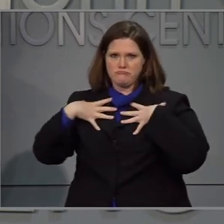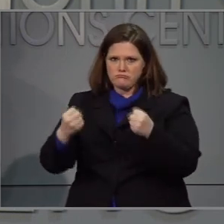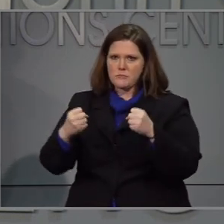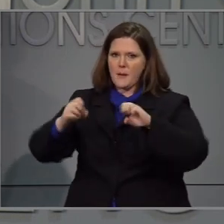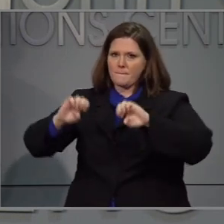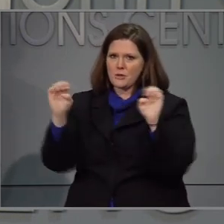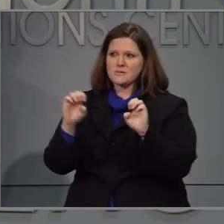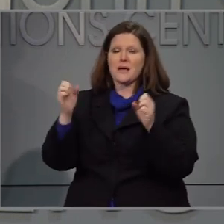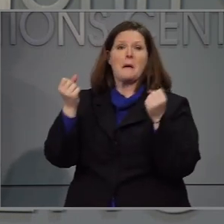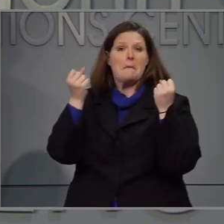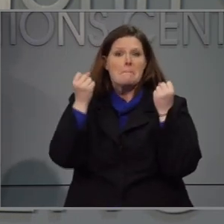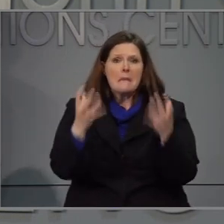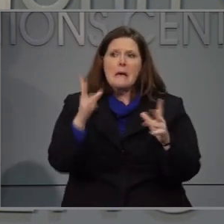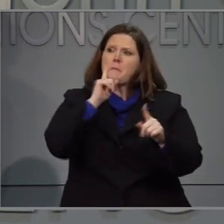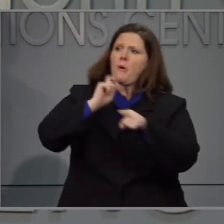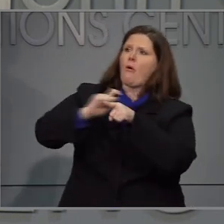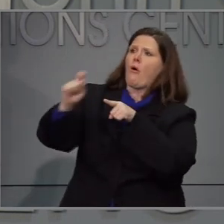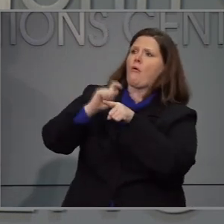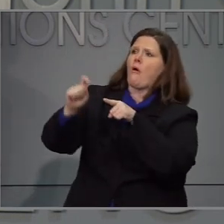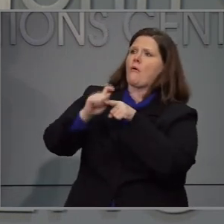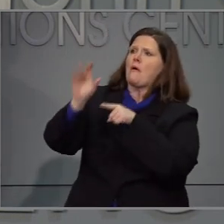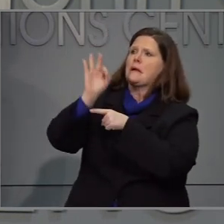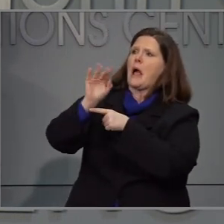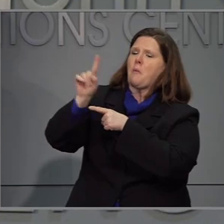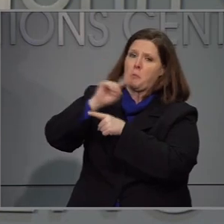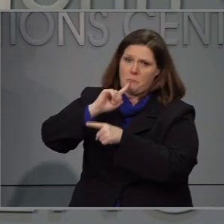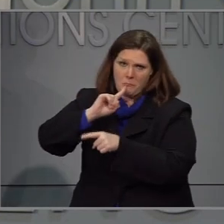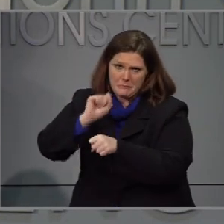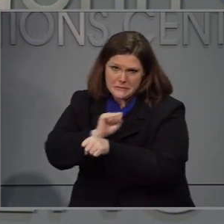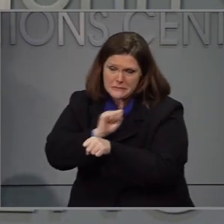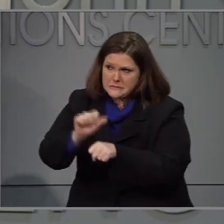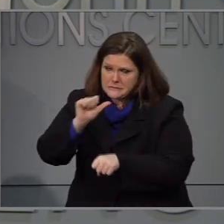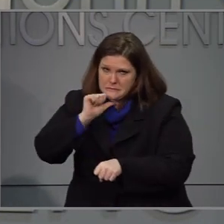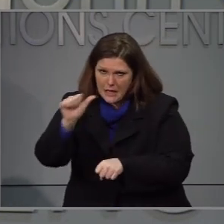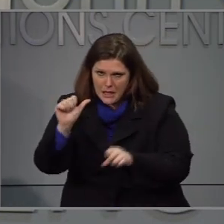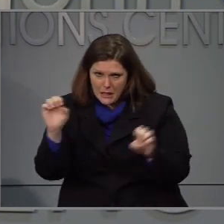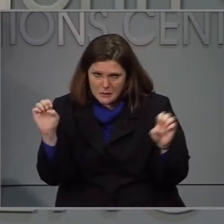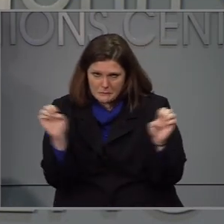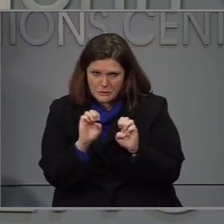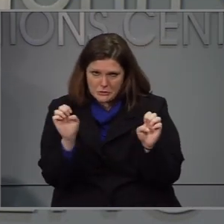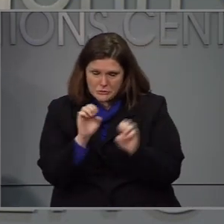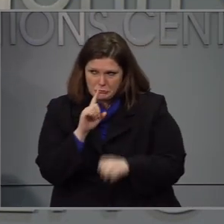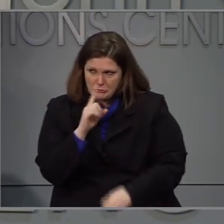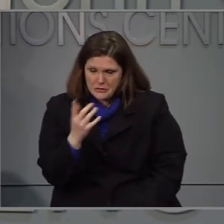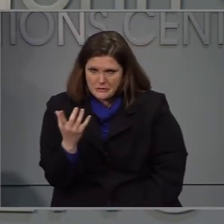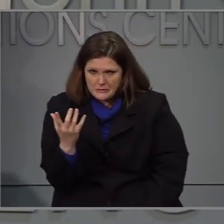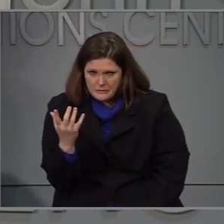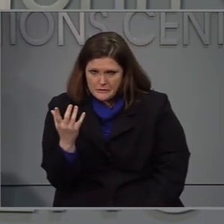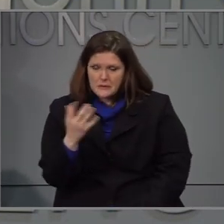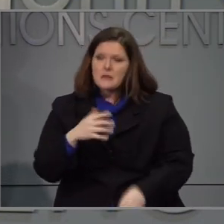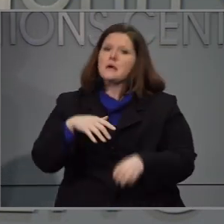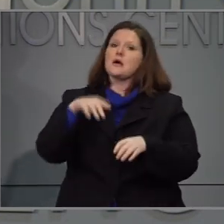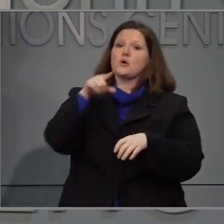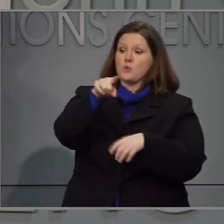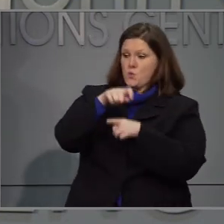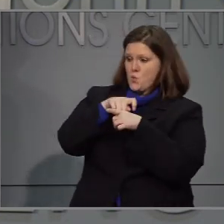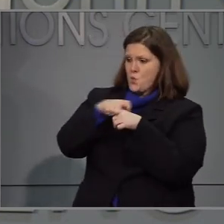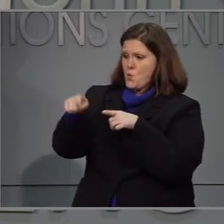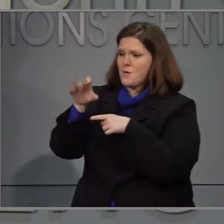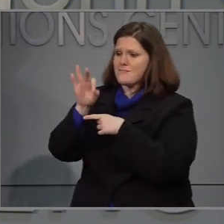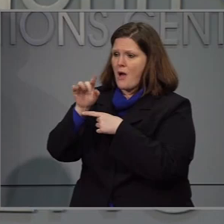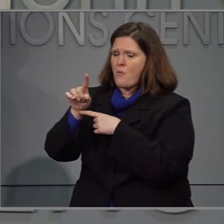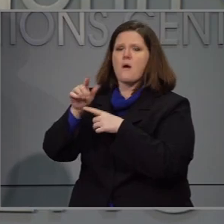too many non-emergency calls. This creates a risk for everyone and could slow life-saving help to someone who needs